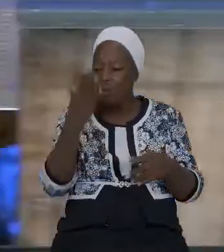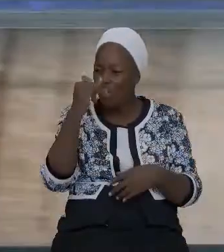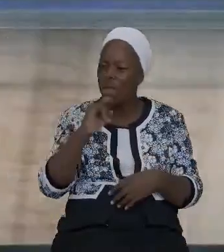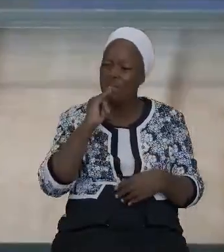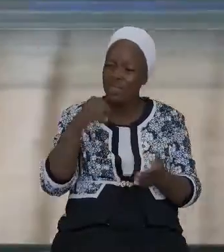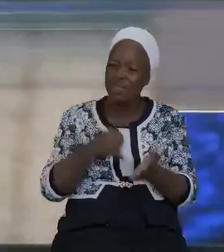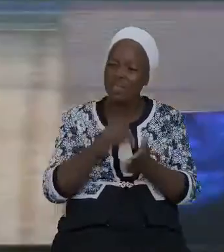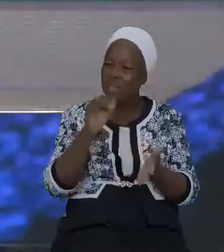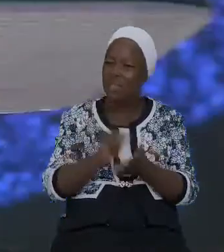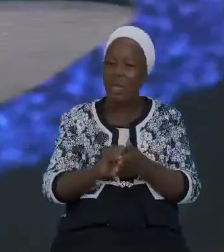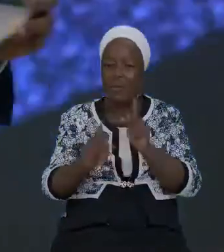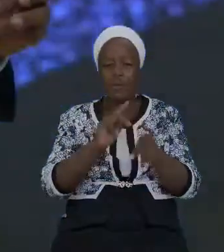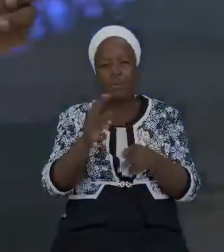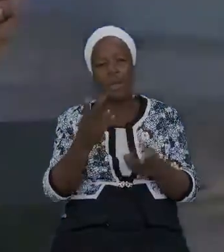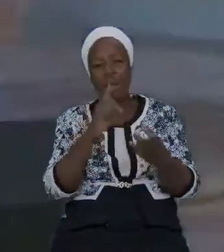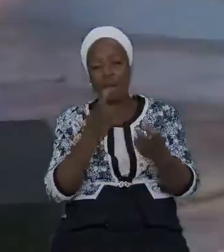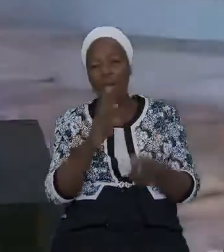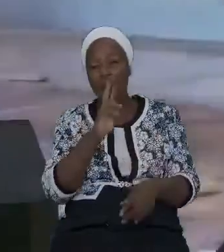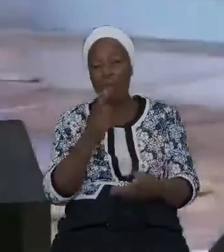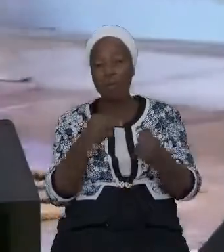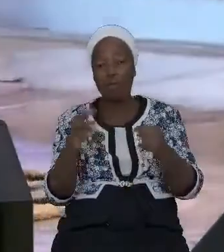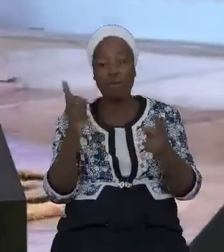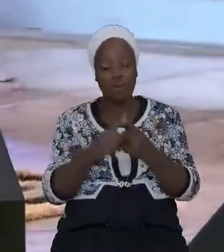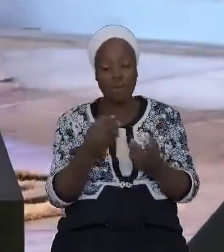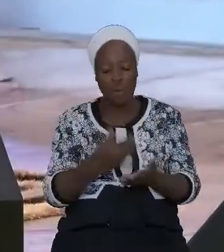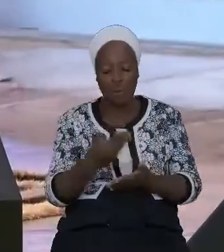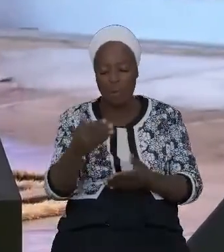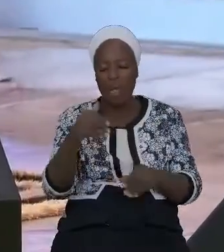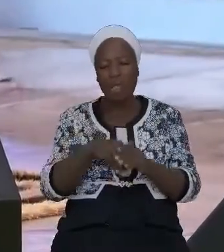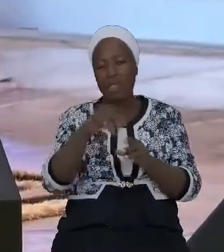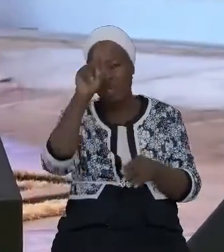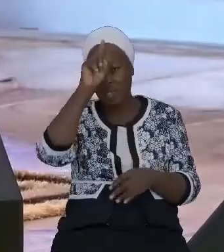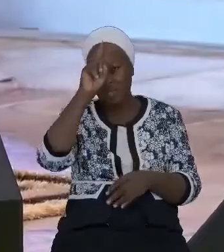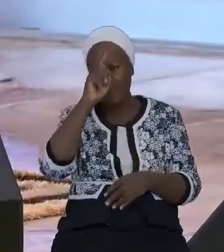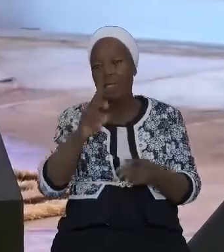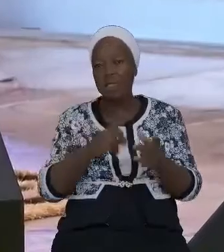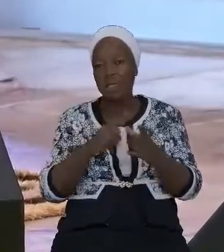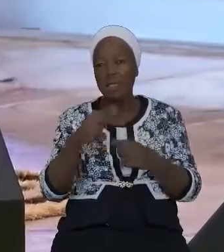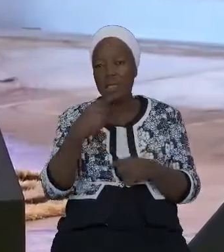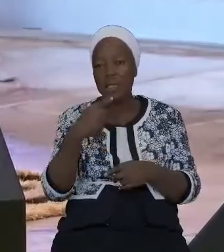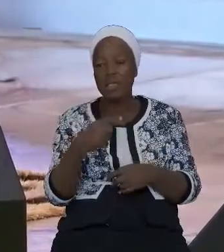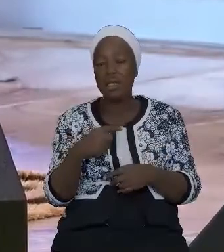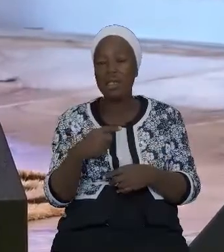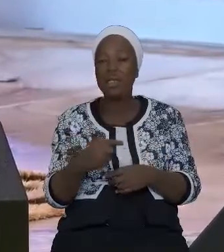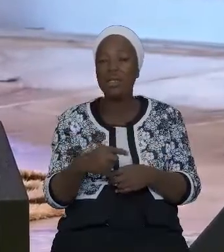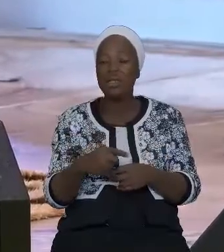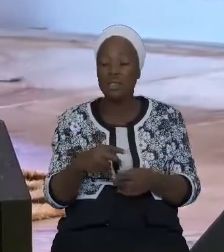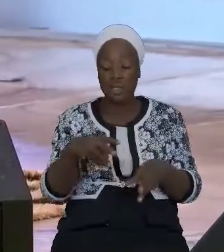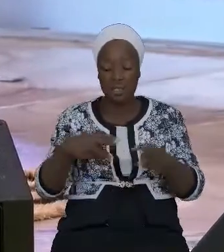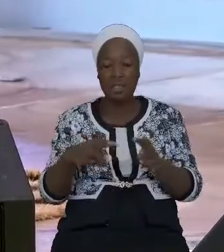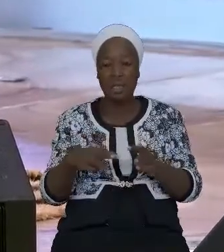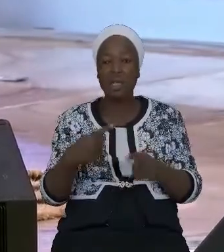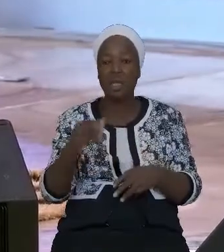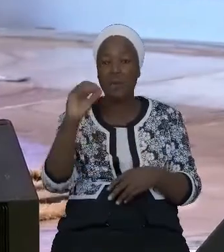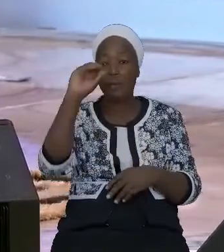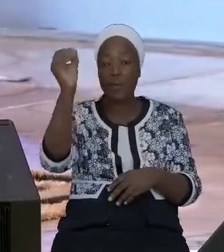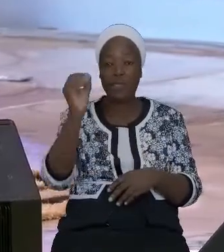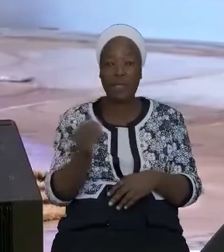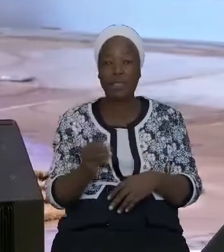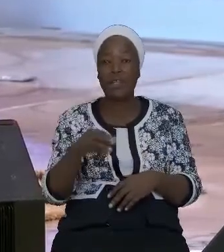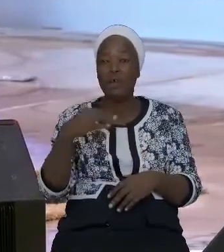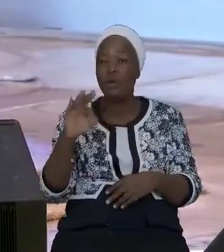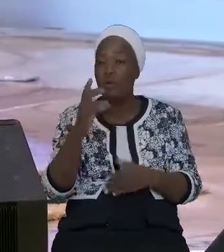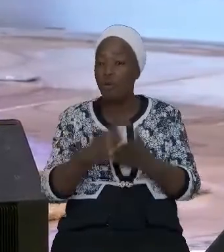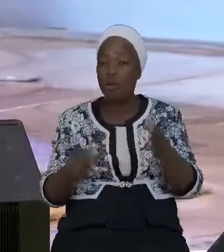buy in Egypt? They saved a percentage of what they had at